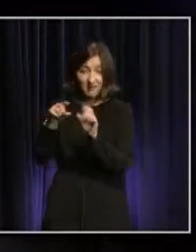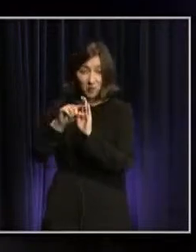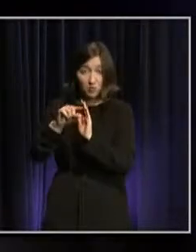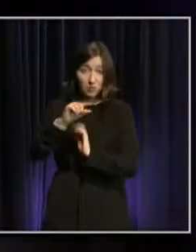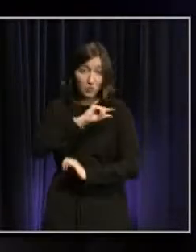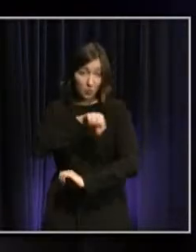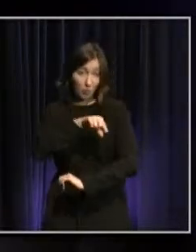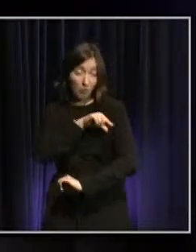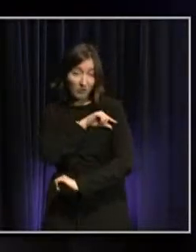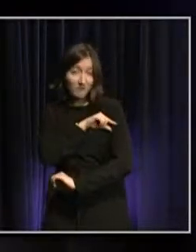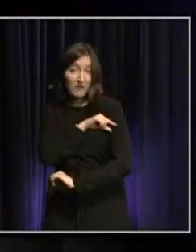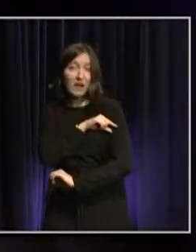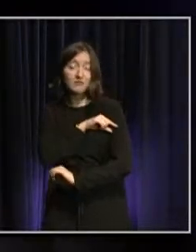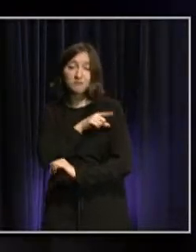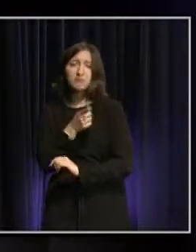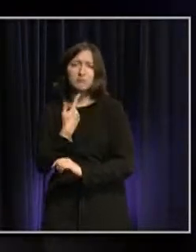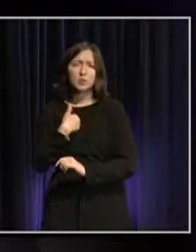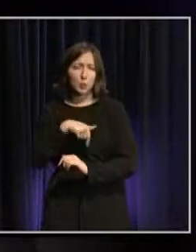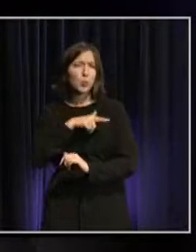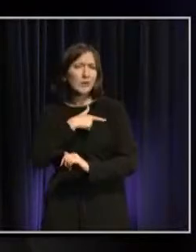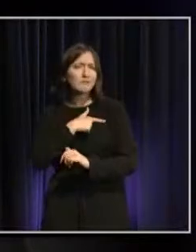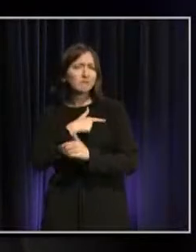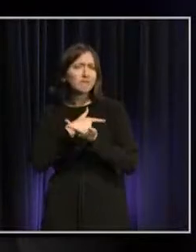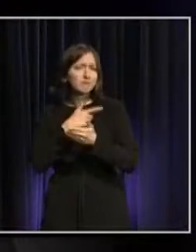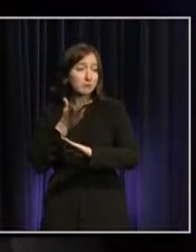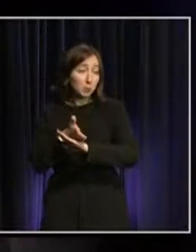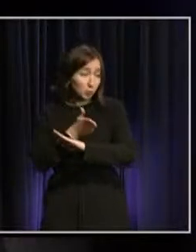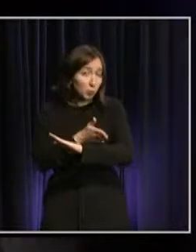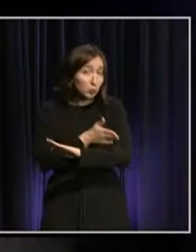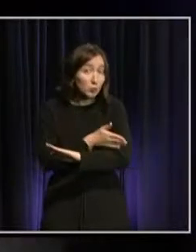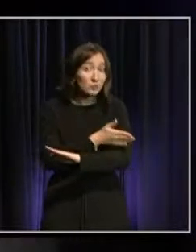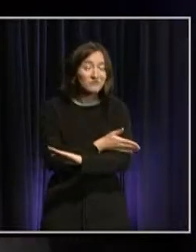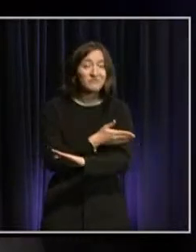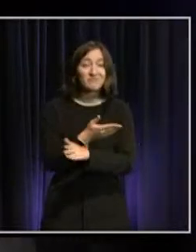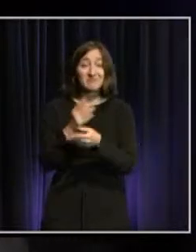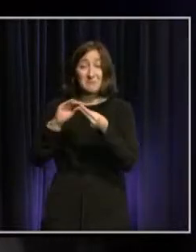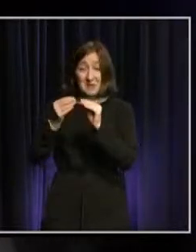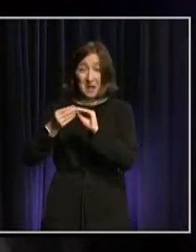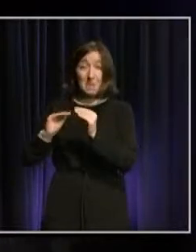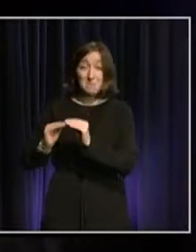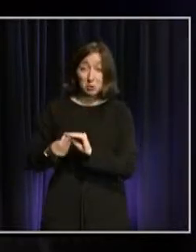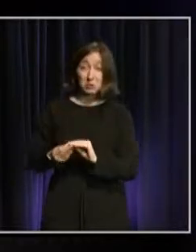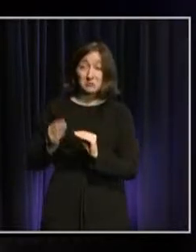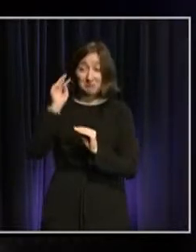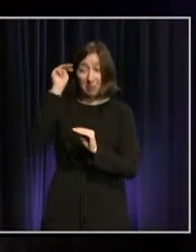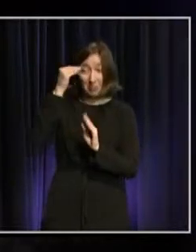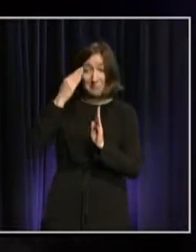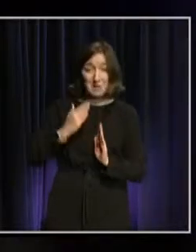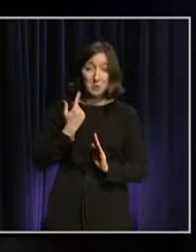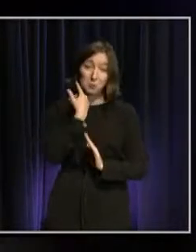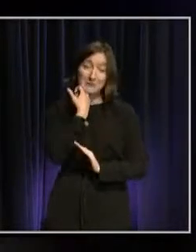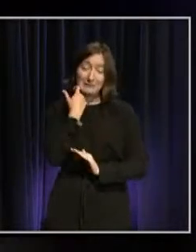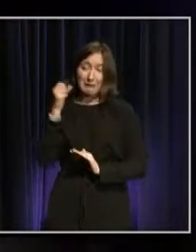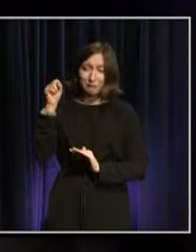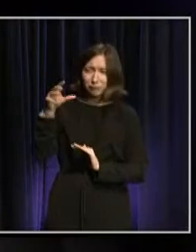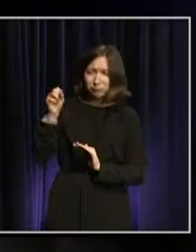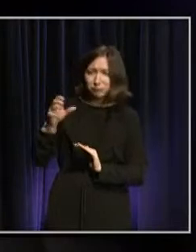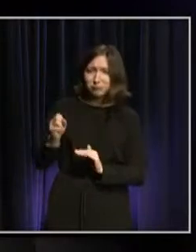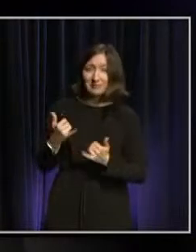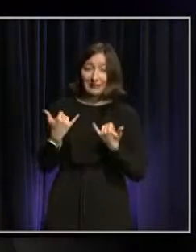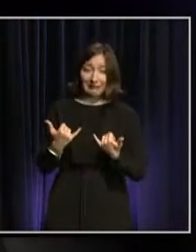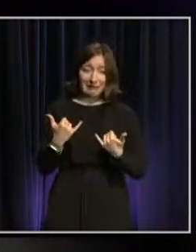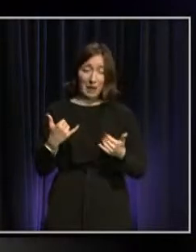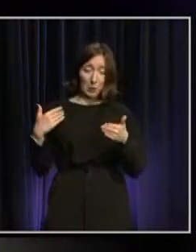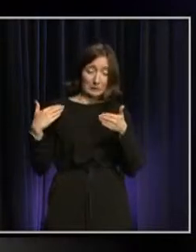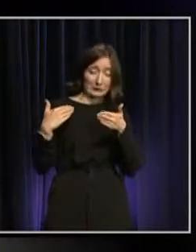shared earlier, I think we've made some significant progress. I think the mayor has given you numbers that indicate we're close to that 10% for fully vaccinated for